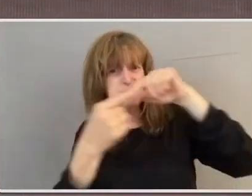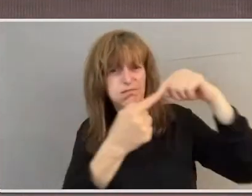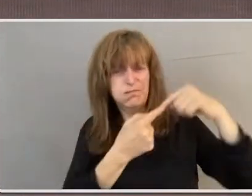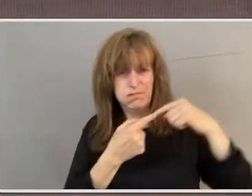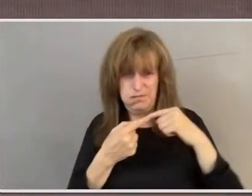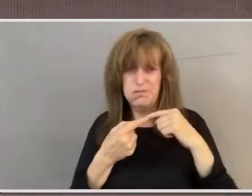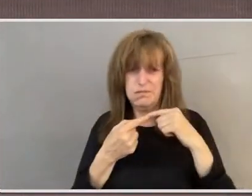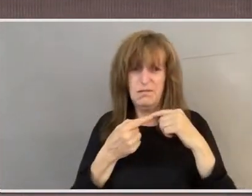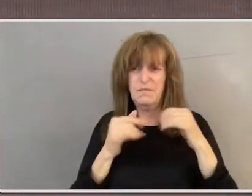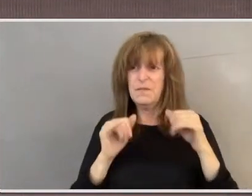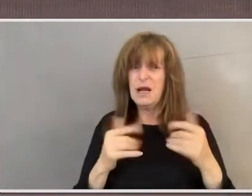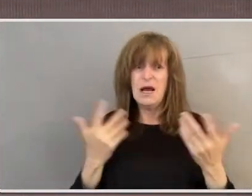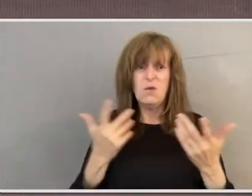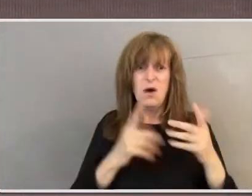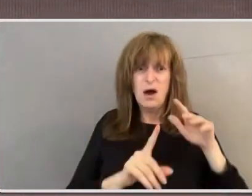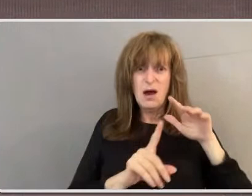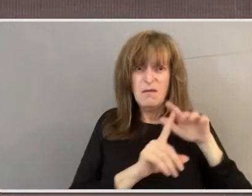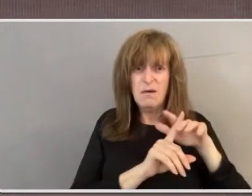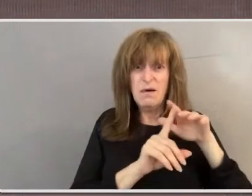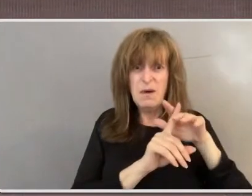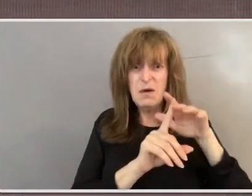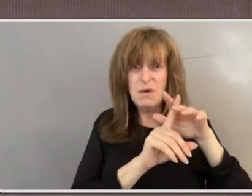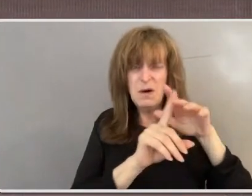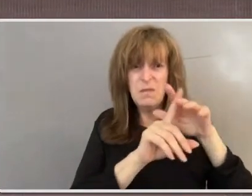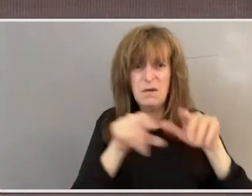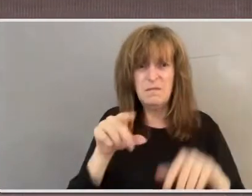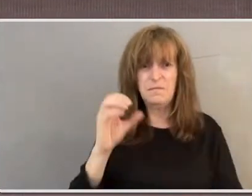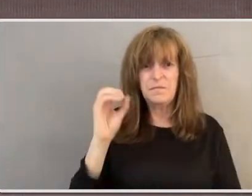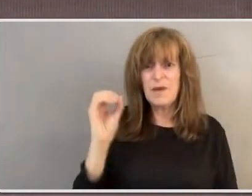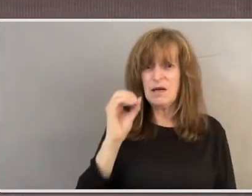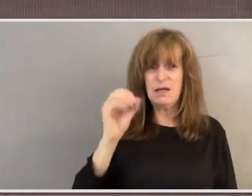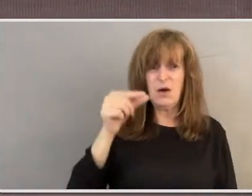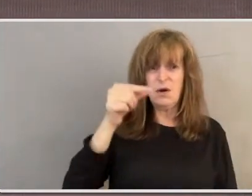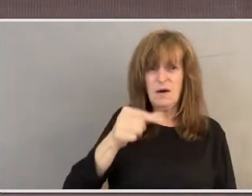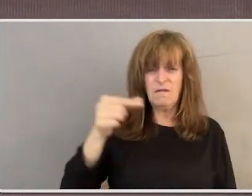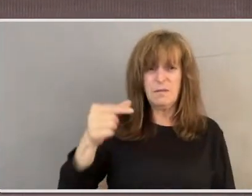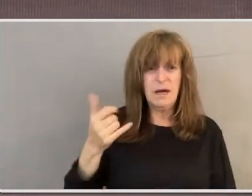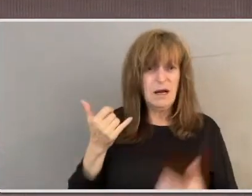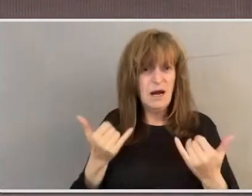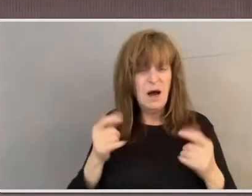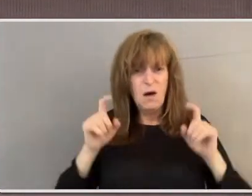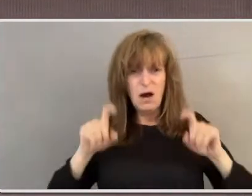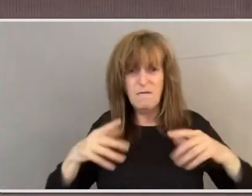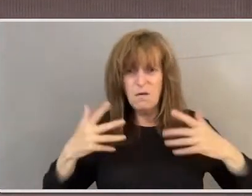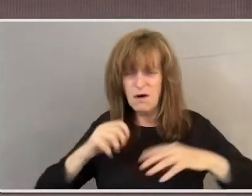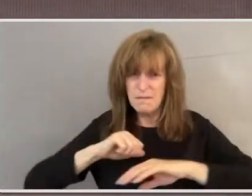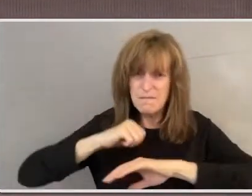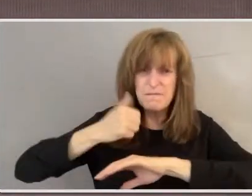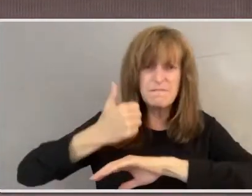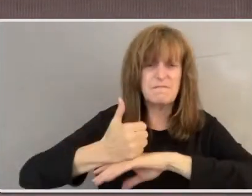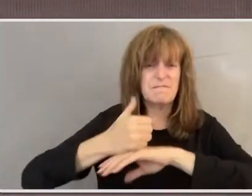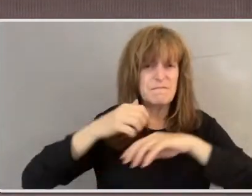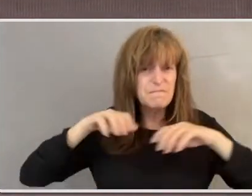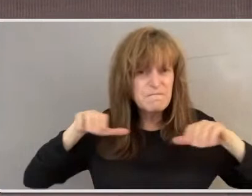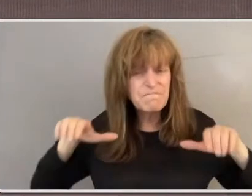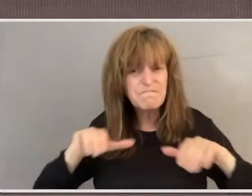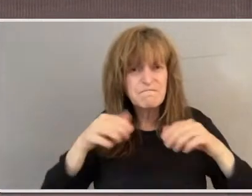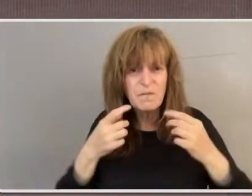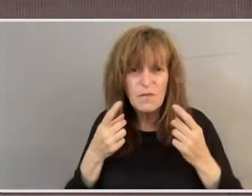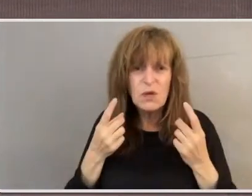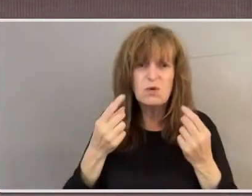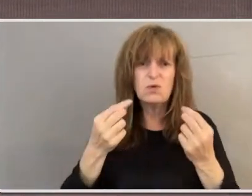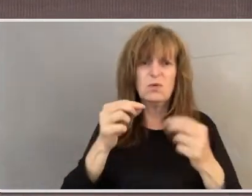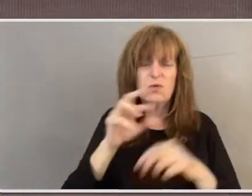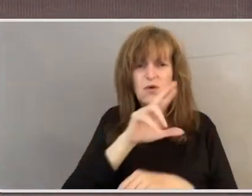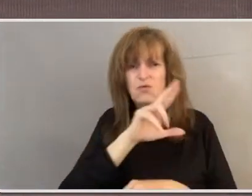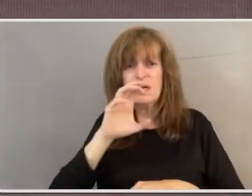legislative tasks as we work to rebuild our resilience. And at a time when